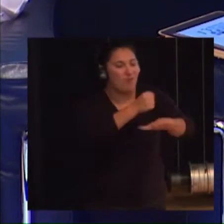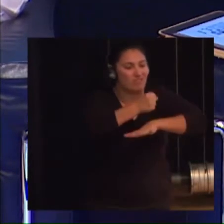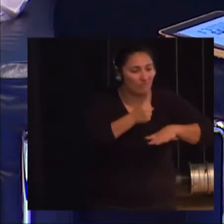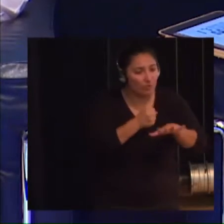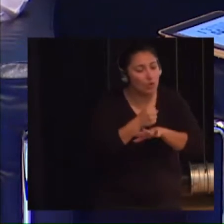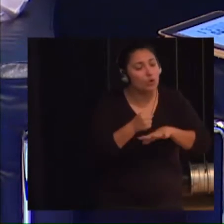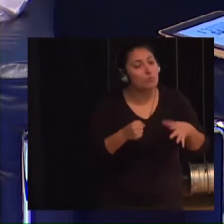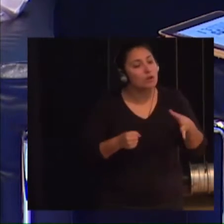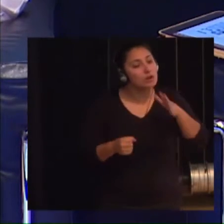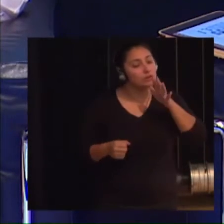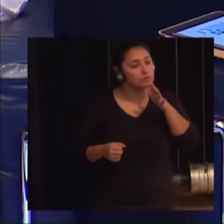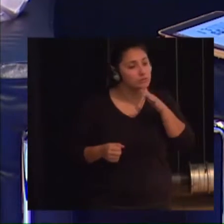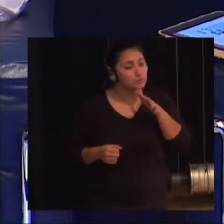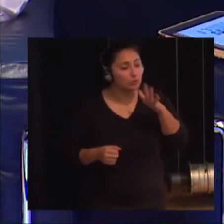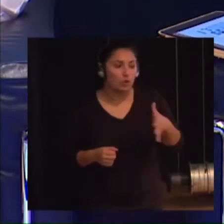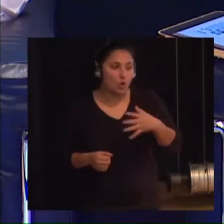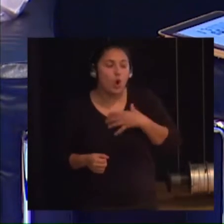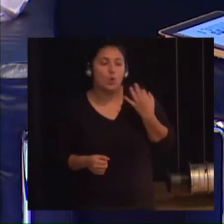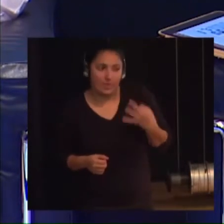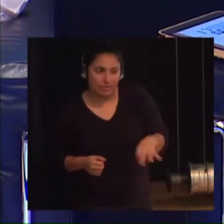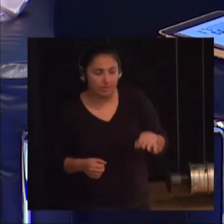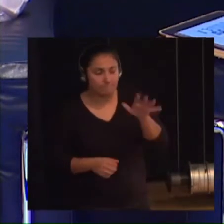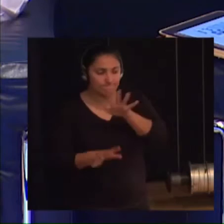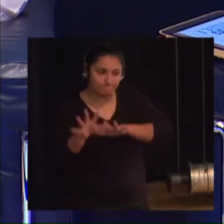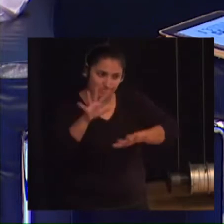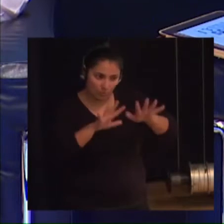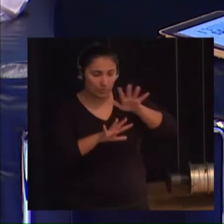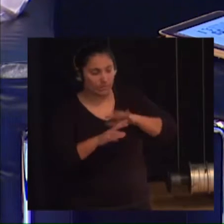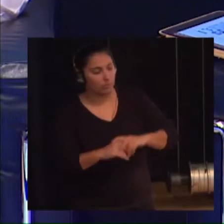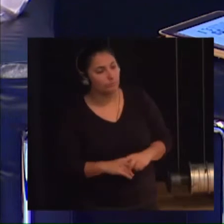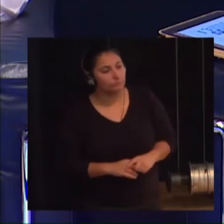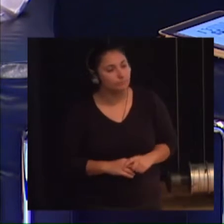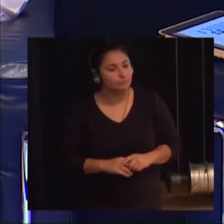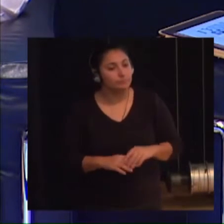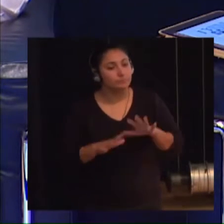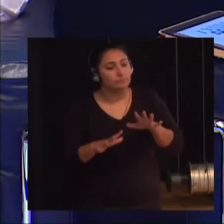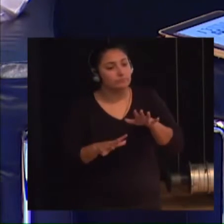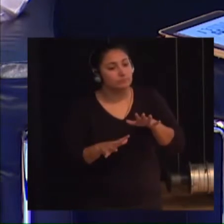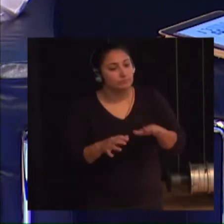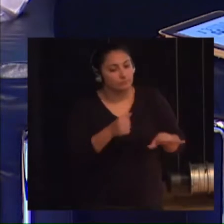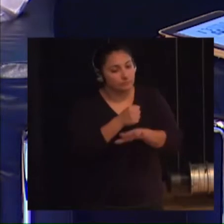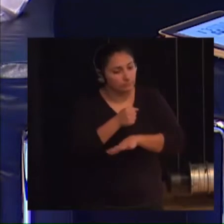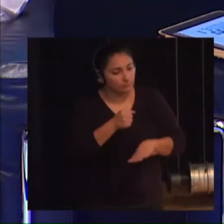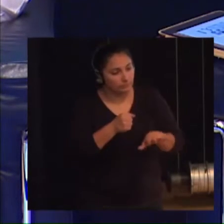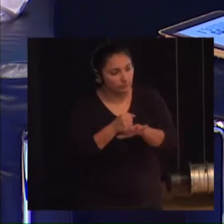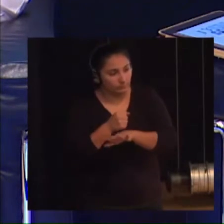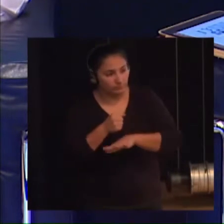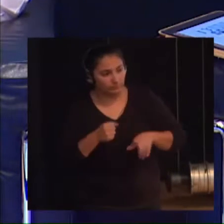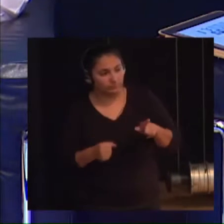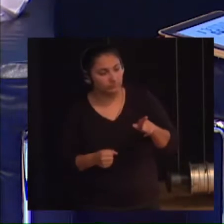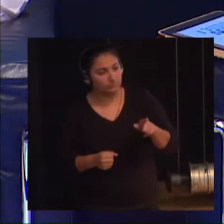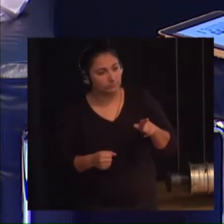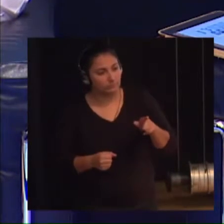controversial. But the platforms are the entities that put the content on people's phones and laptops and iPads.